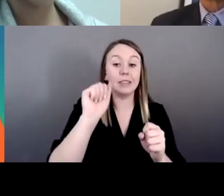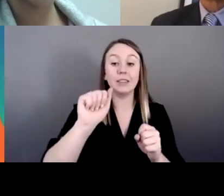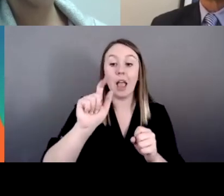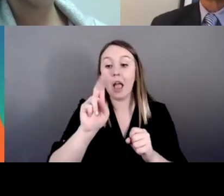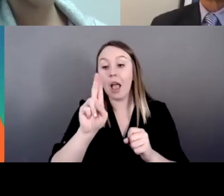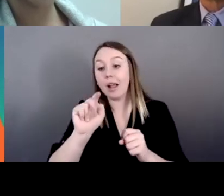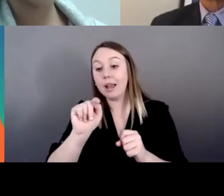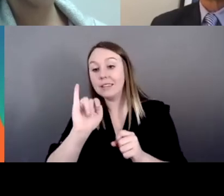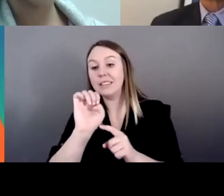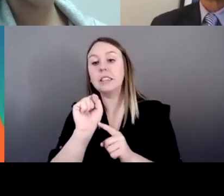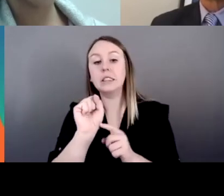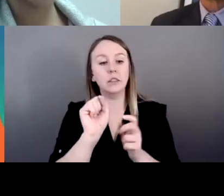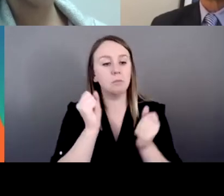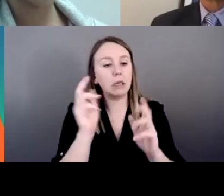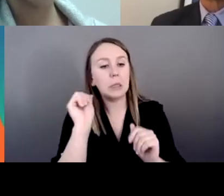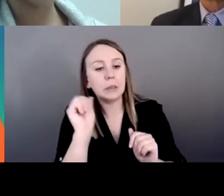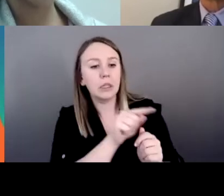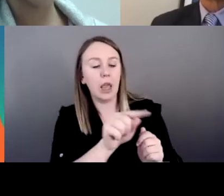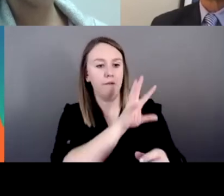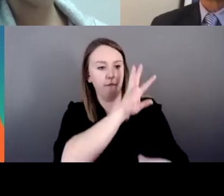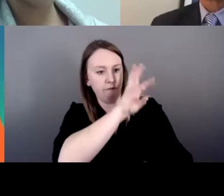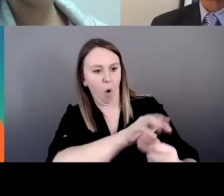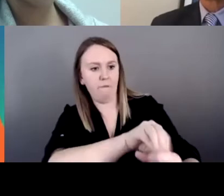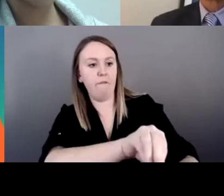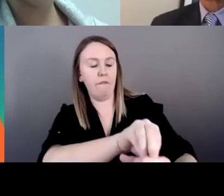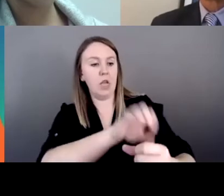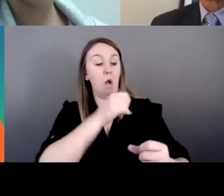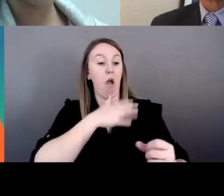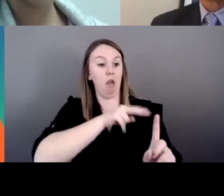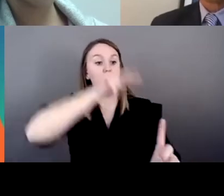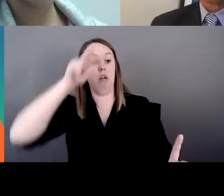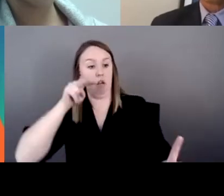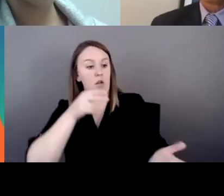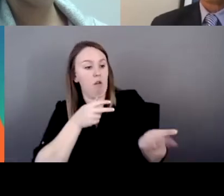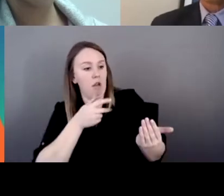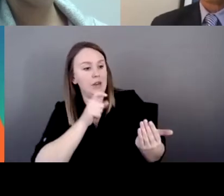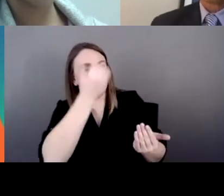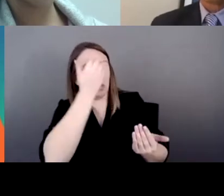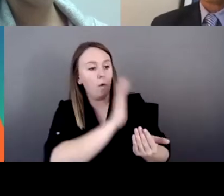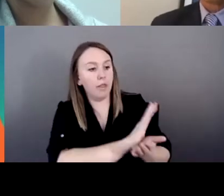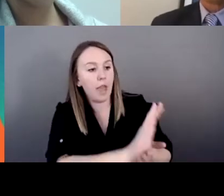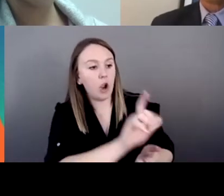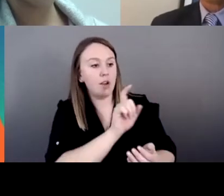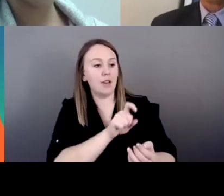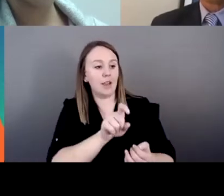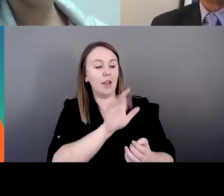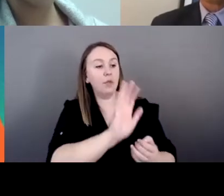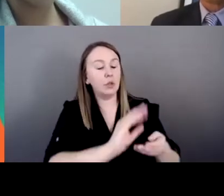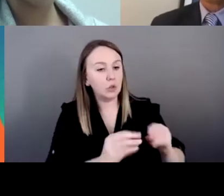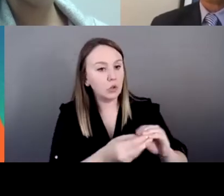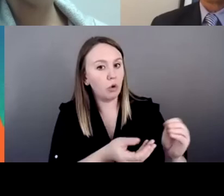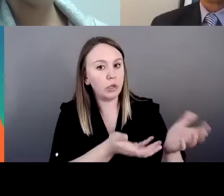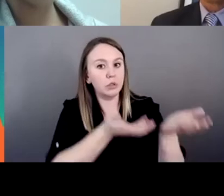in helping me to know their needs and their stories, really. And as well as the stories